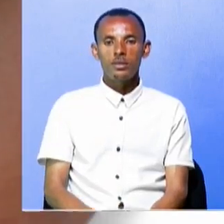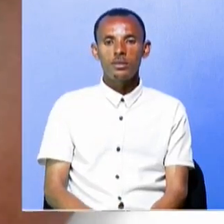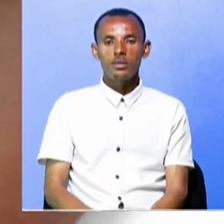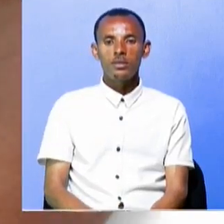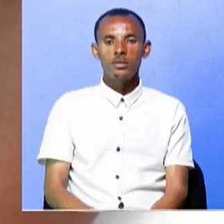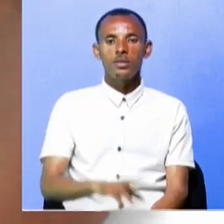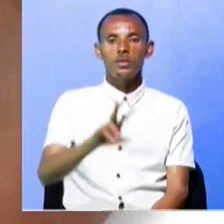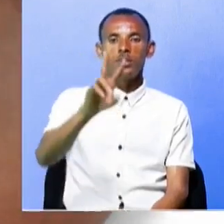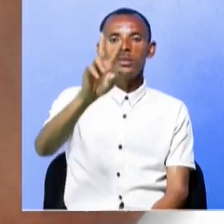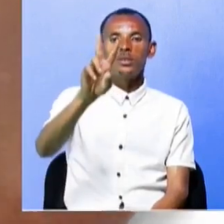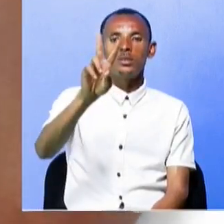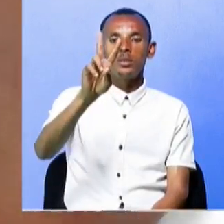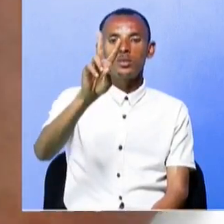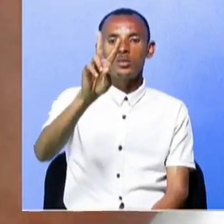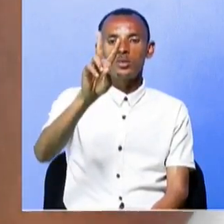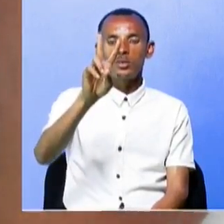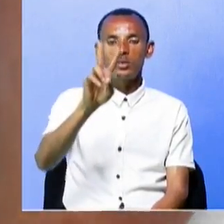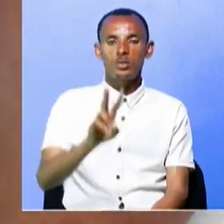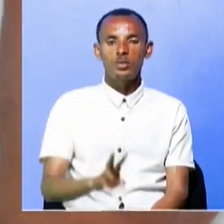two